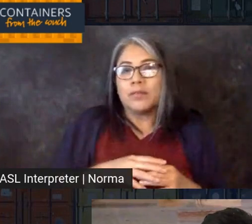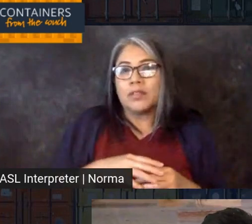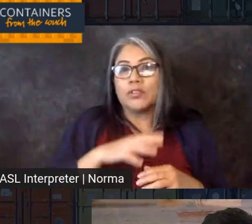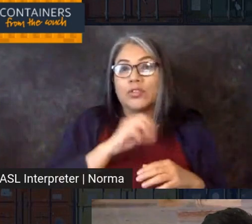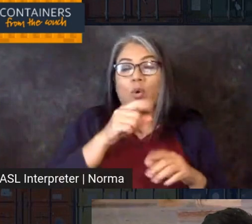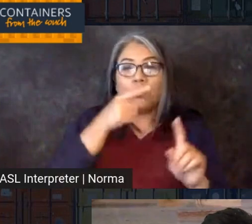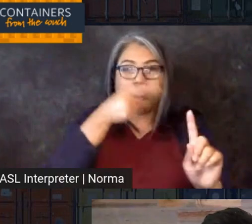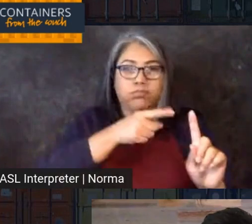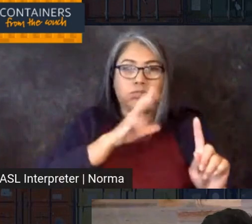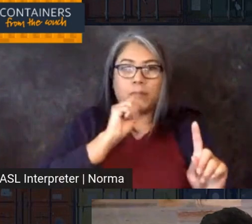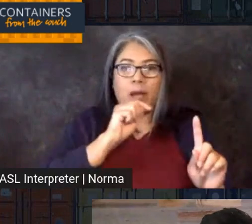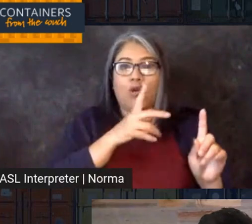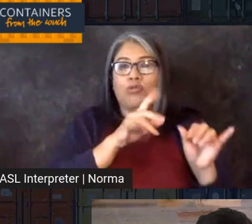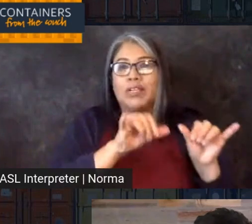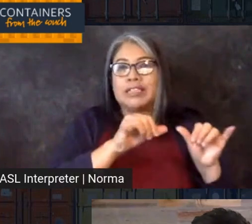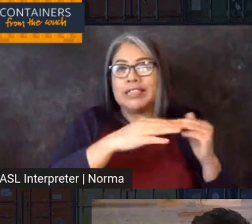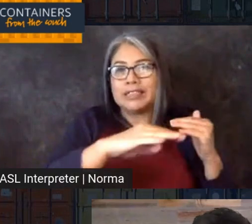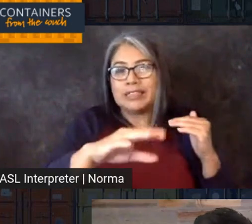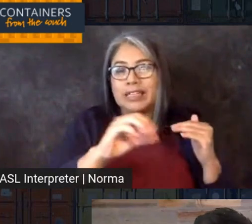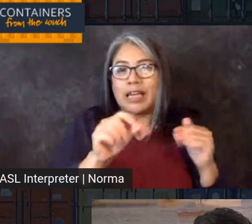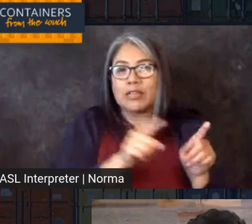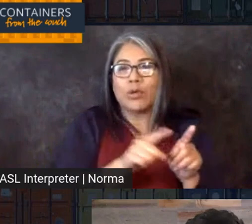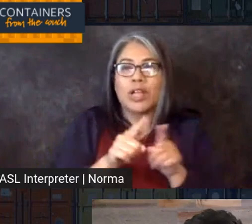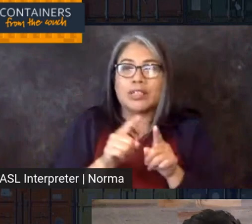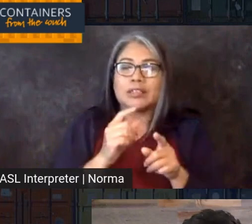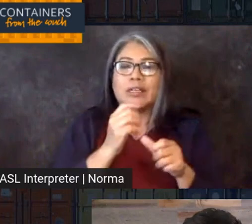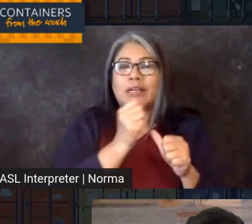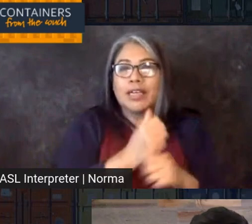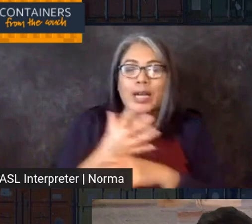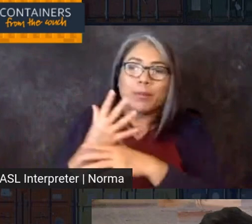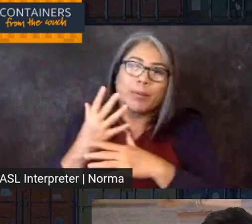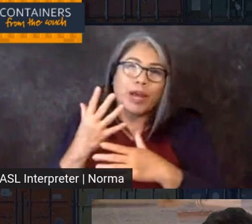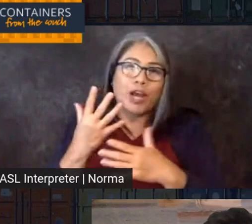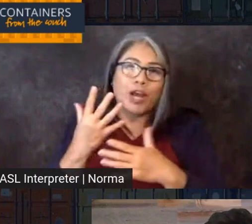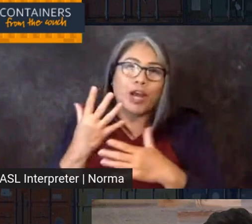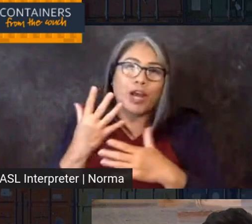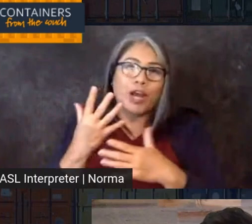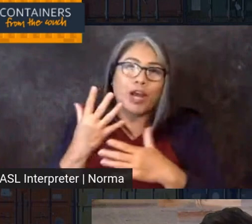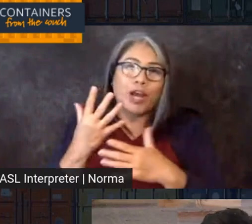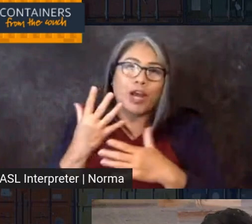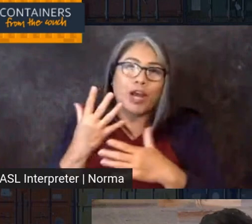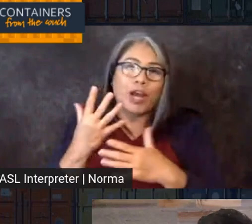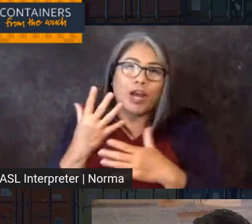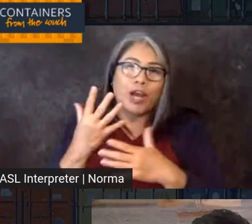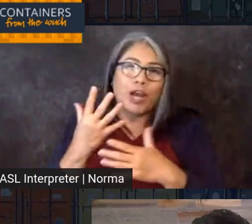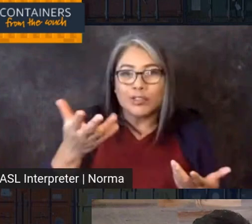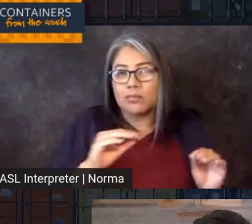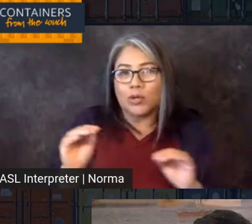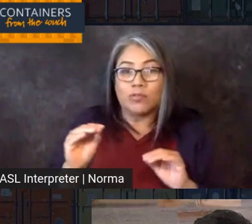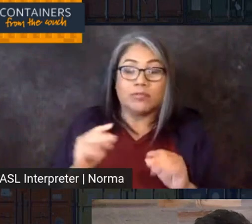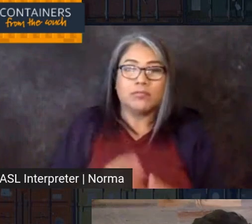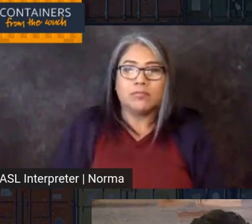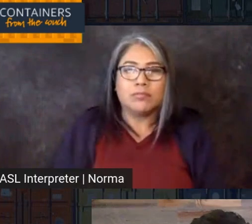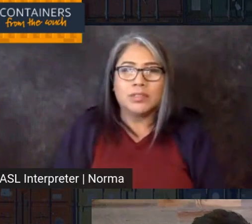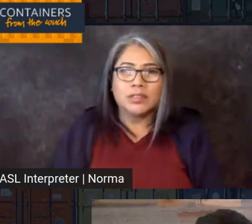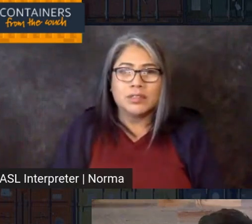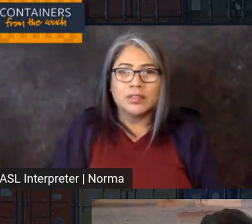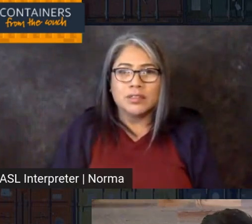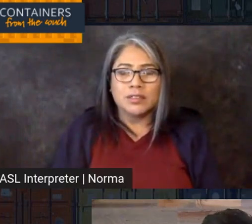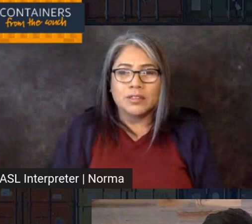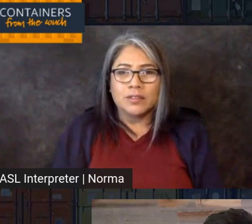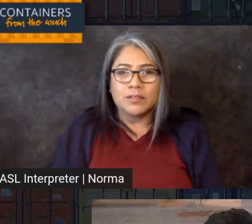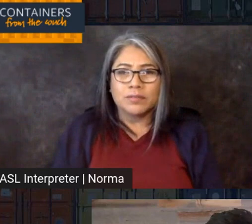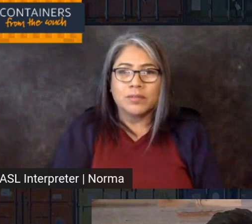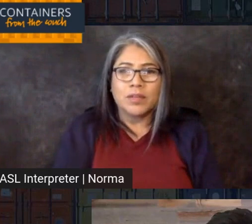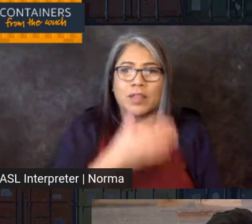well. Awesome. Thank you so much, Rama. And also thank you to all of the panelists on today, Shuo, Vipin as